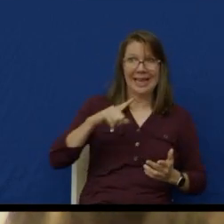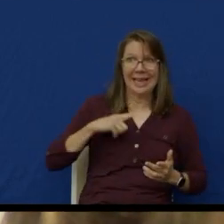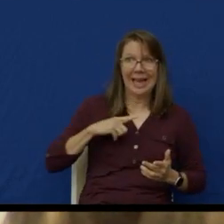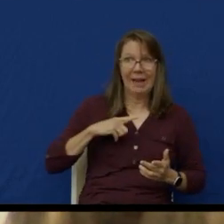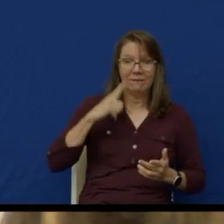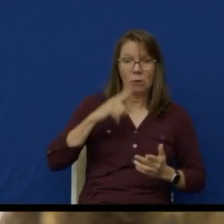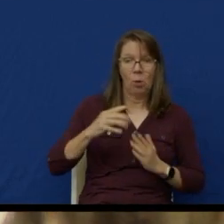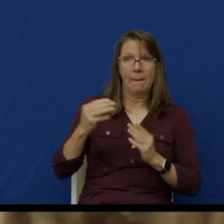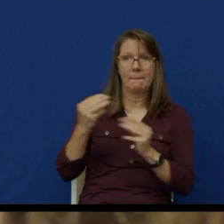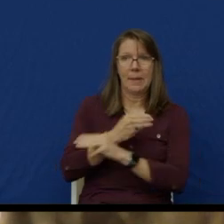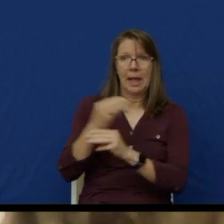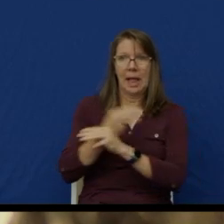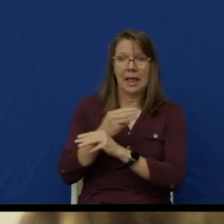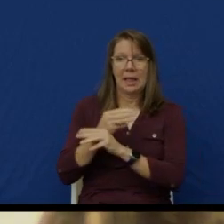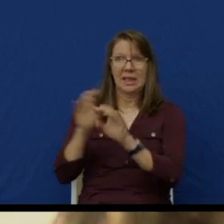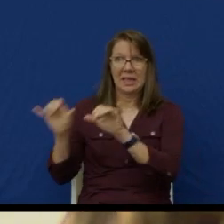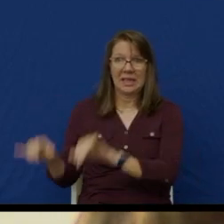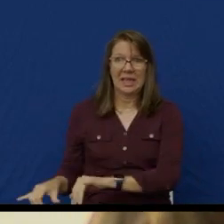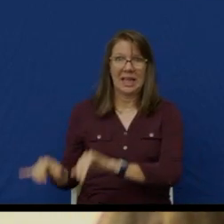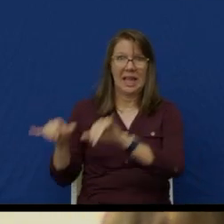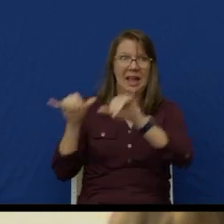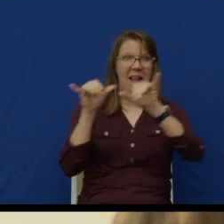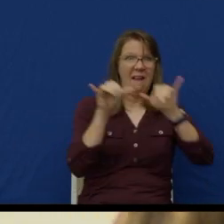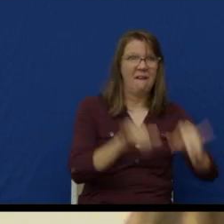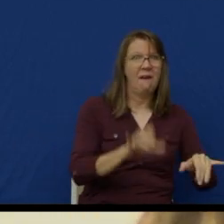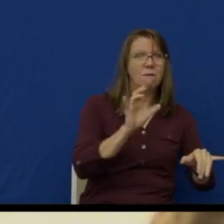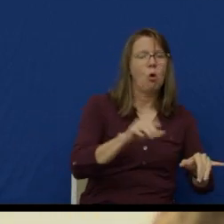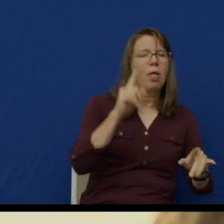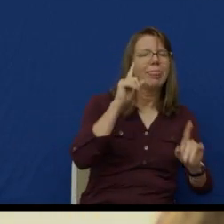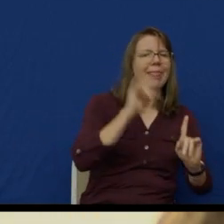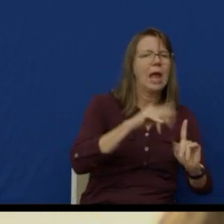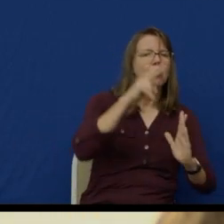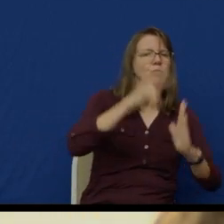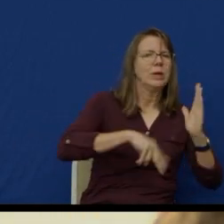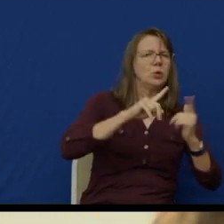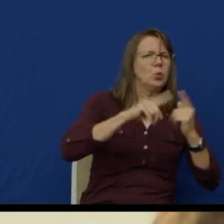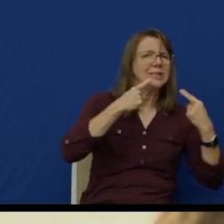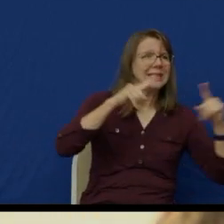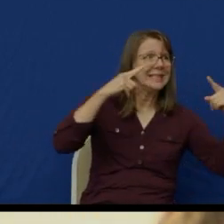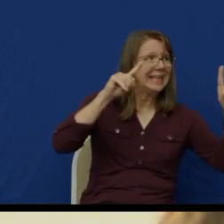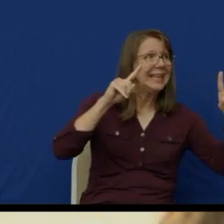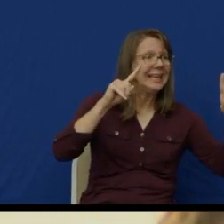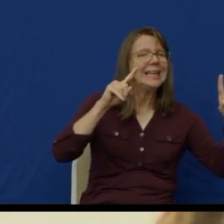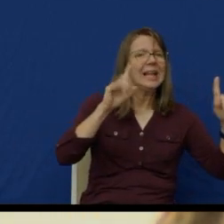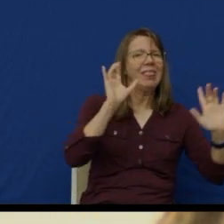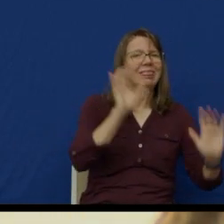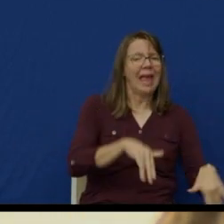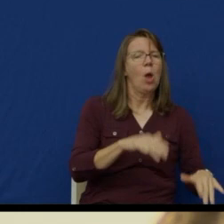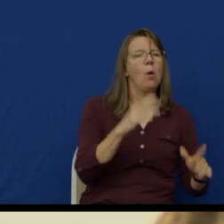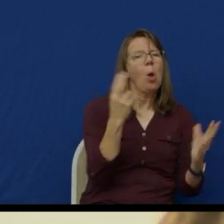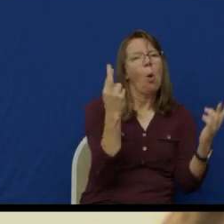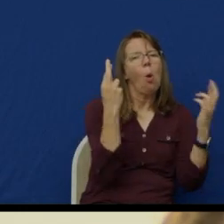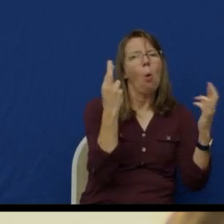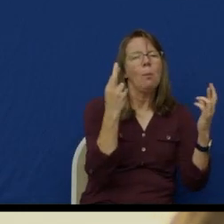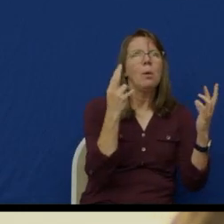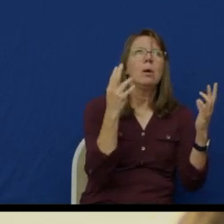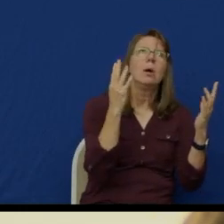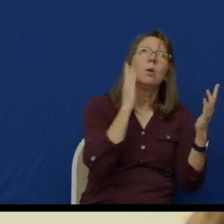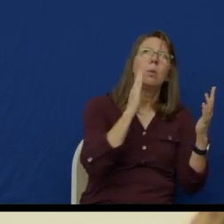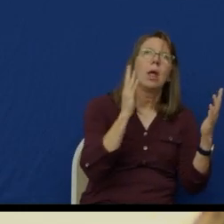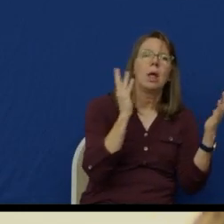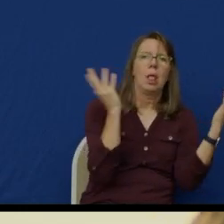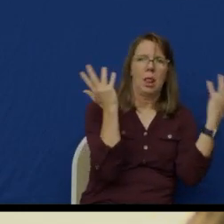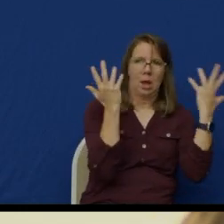of format of Read to Succeed, I hope that there will be some scaling that's done so that people can do